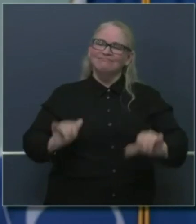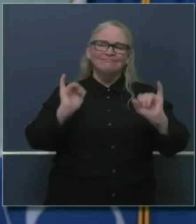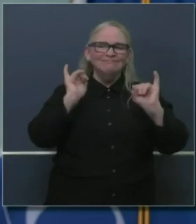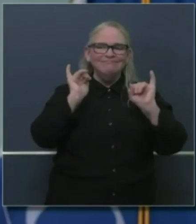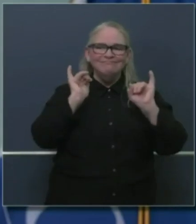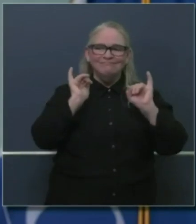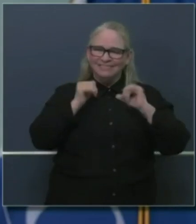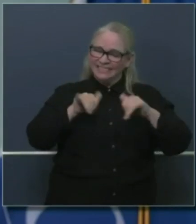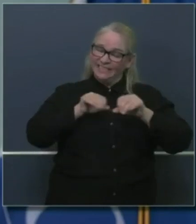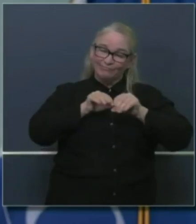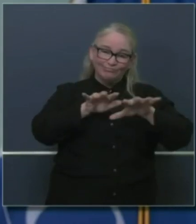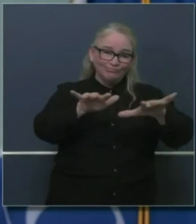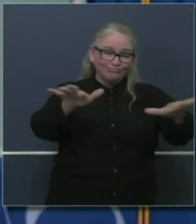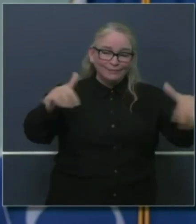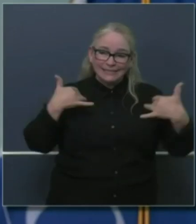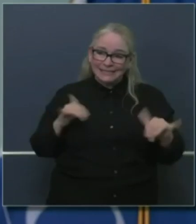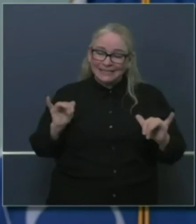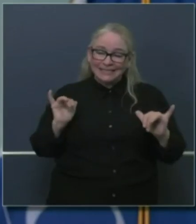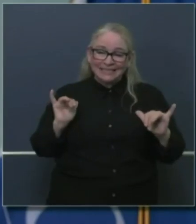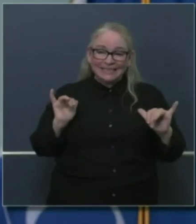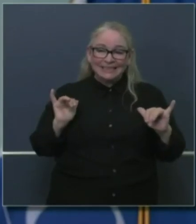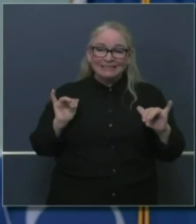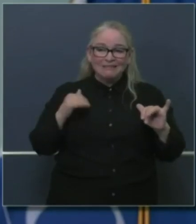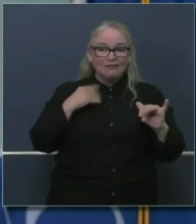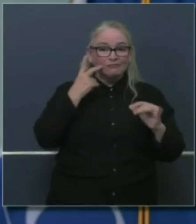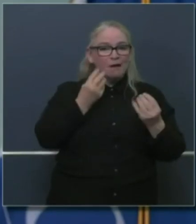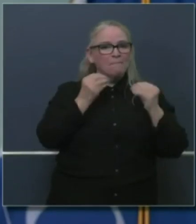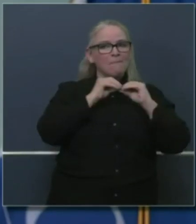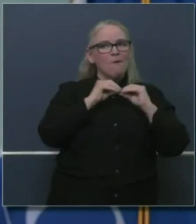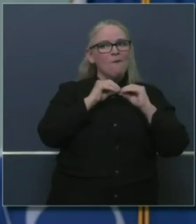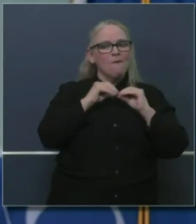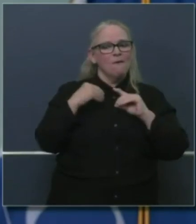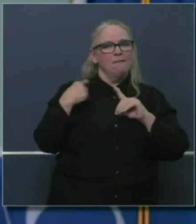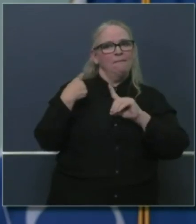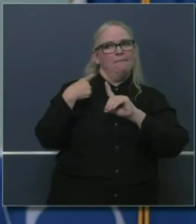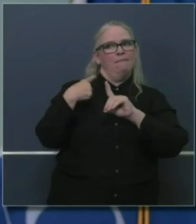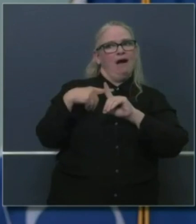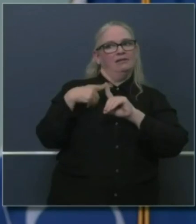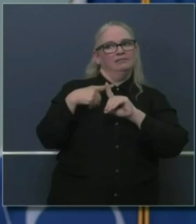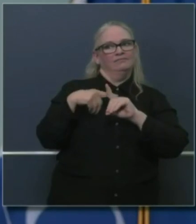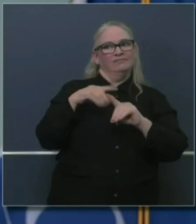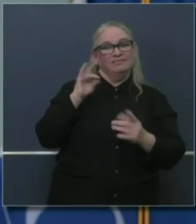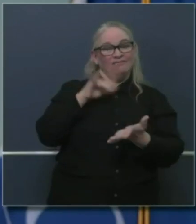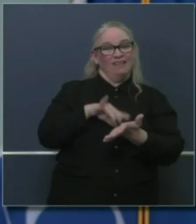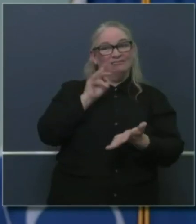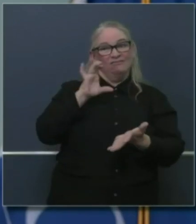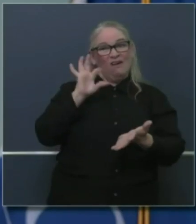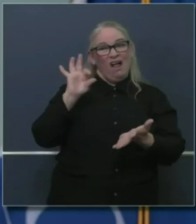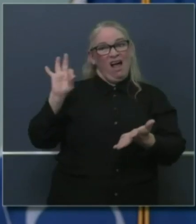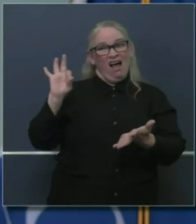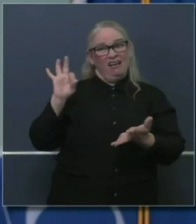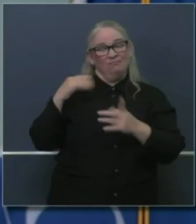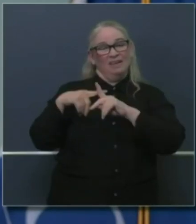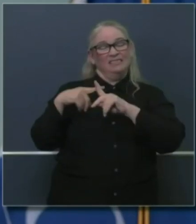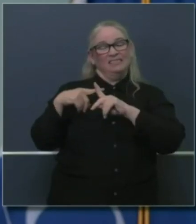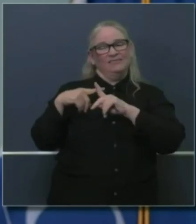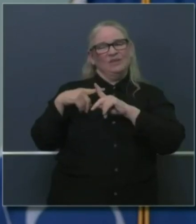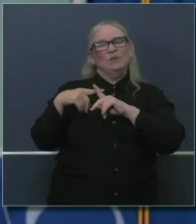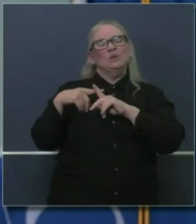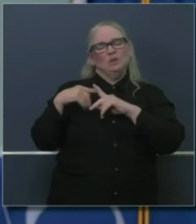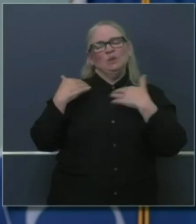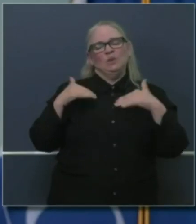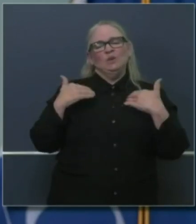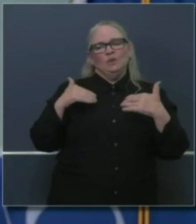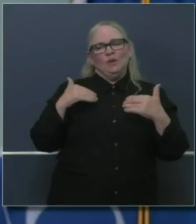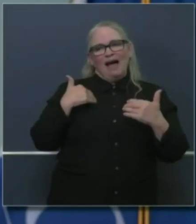We saw, again, more positive cases yesterday than the previous day, 1,799 more positive cases that we